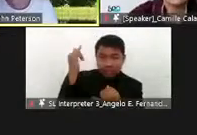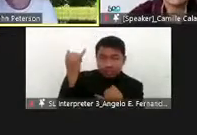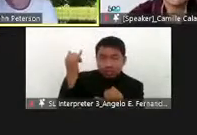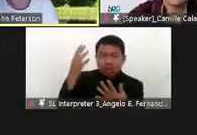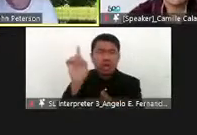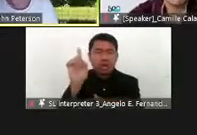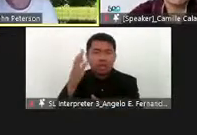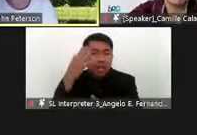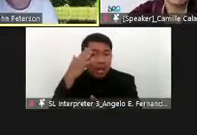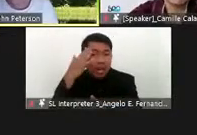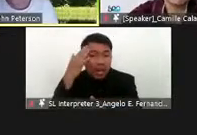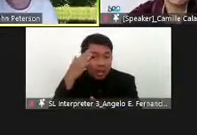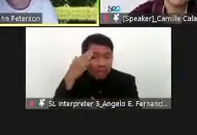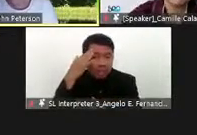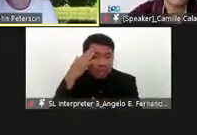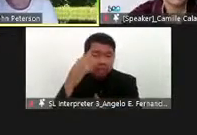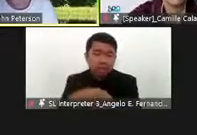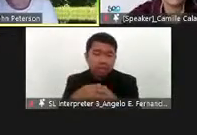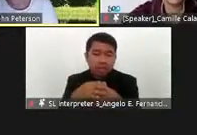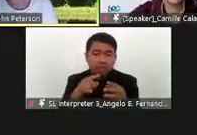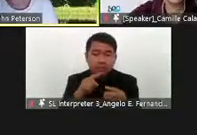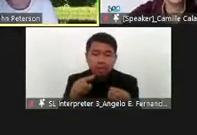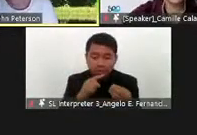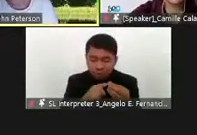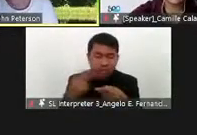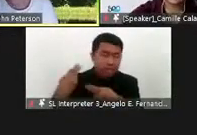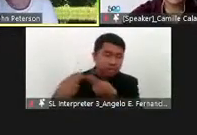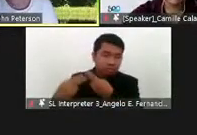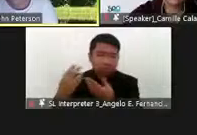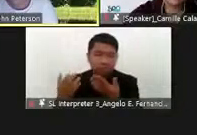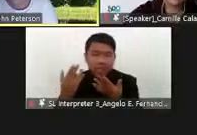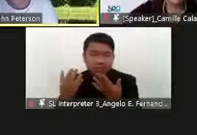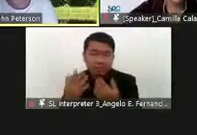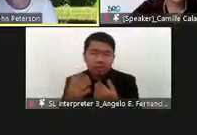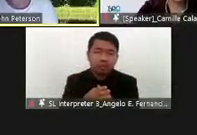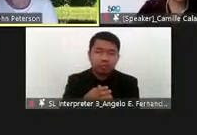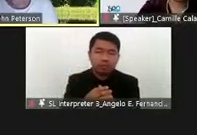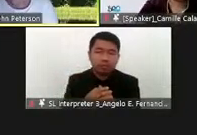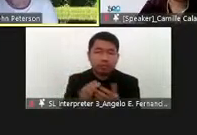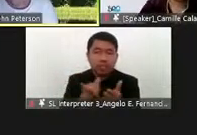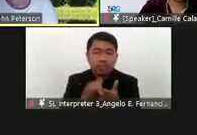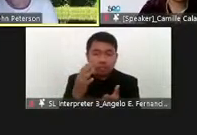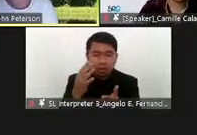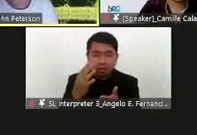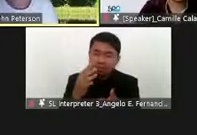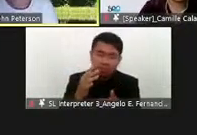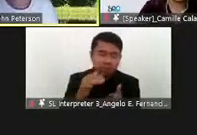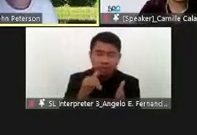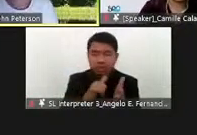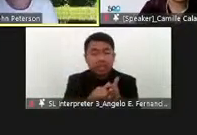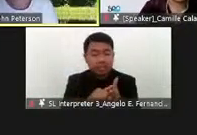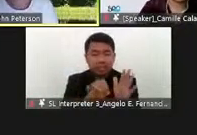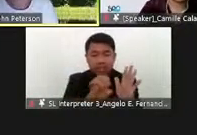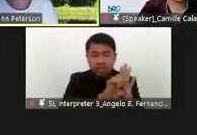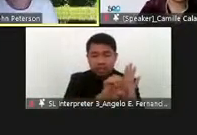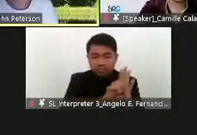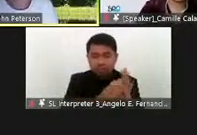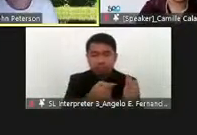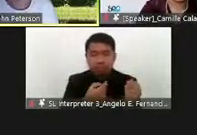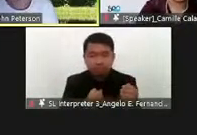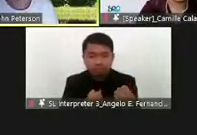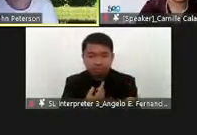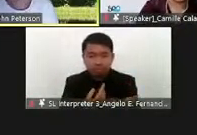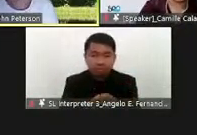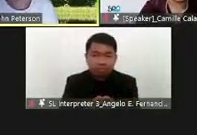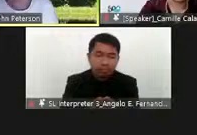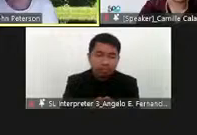that, perhaps oral history, perhaps just a sense. That's one good example. I worked with some